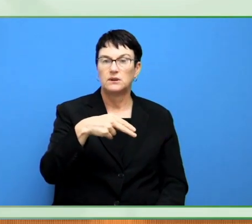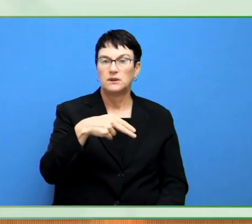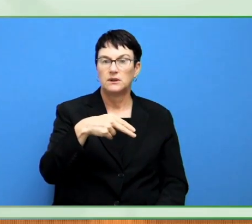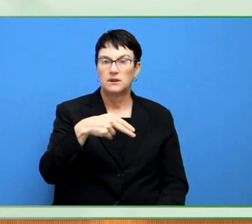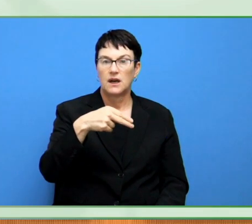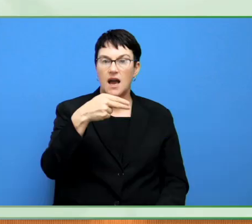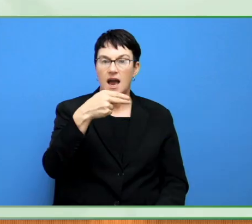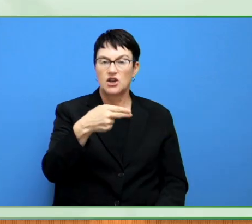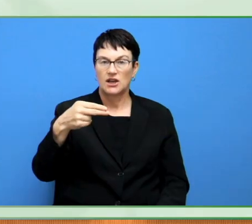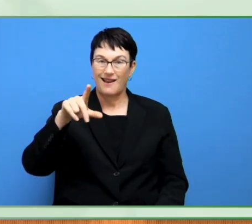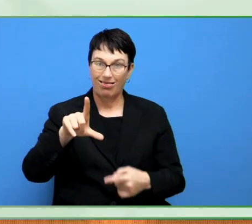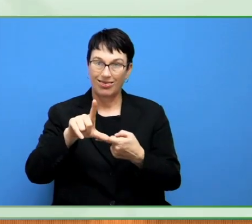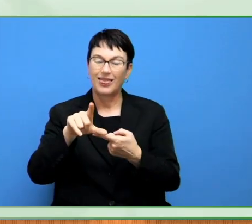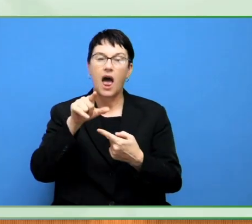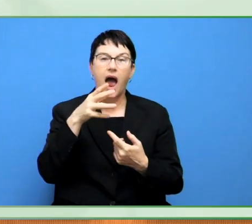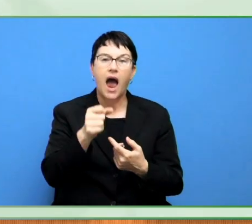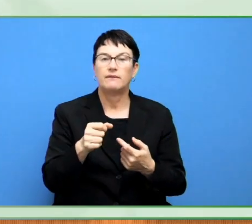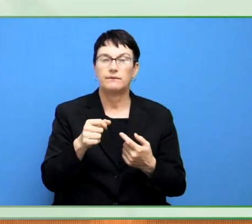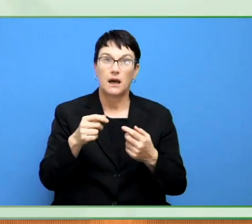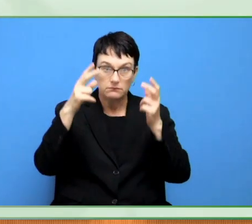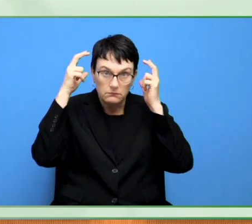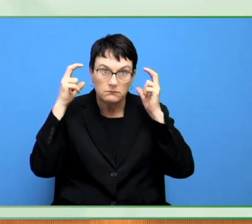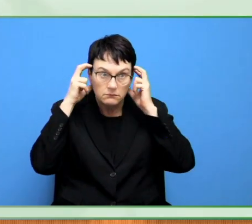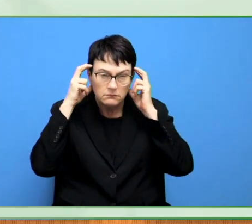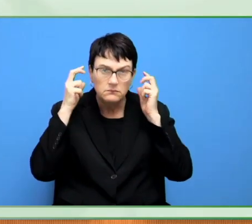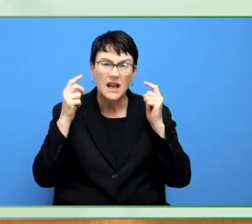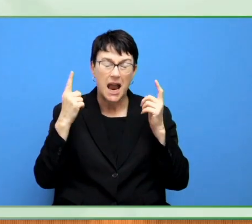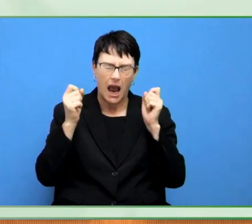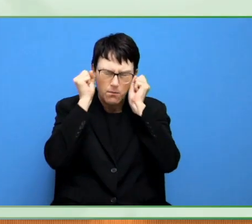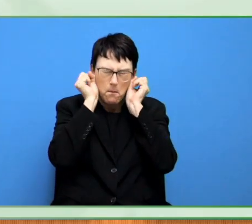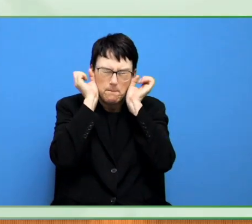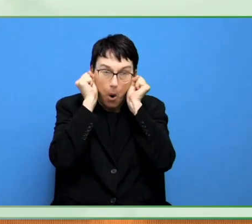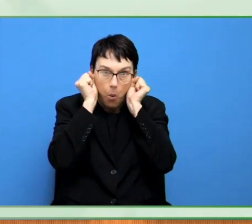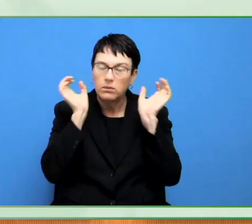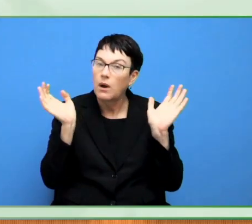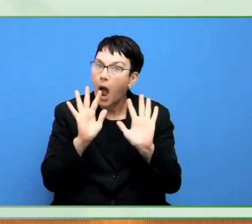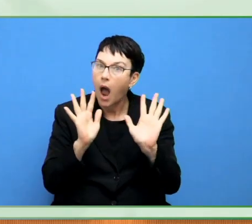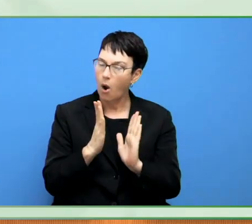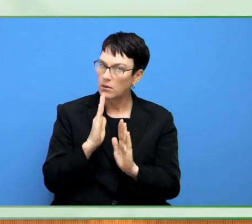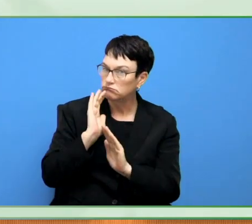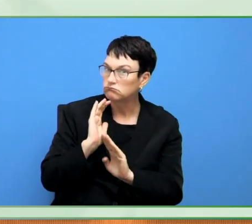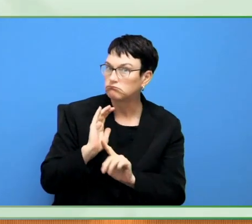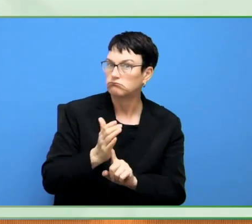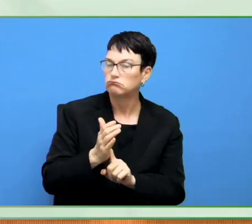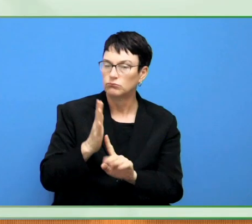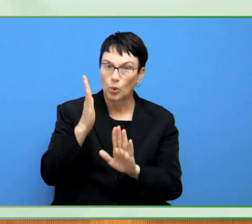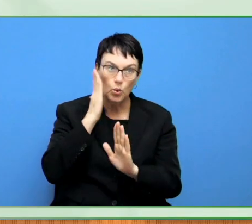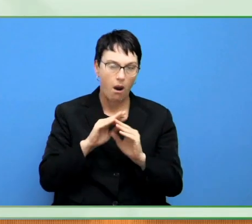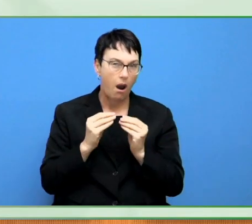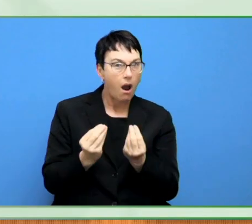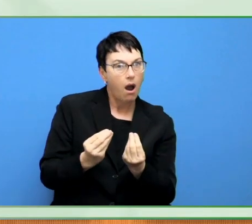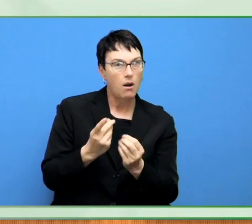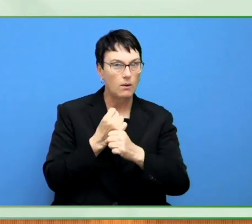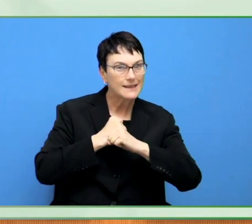systems. So some of the companies that, many of the companies that you may know already have products